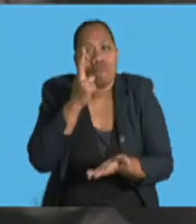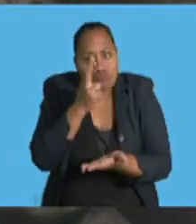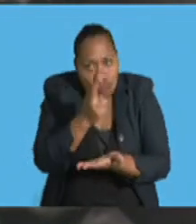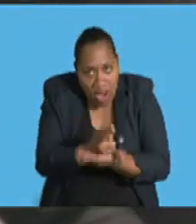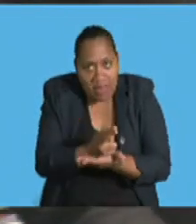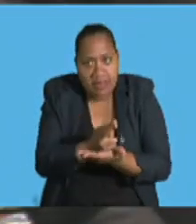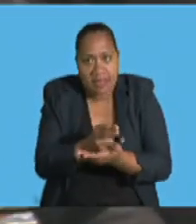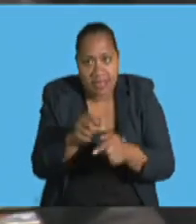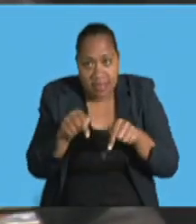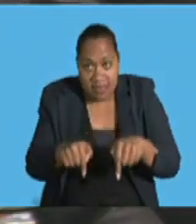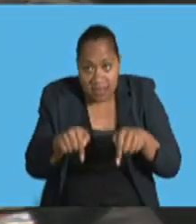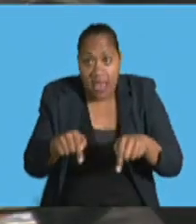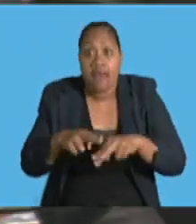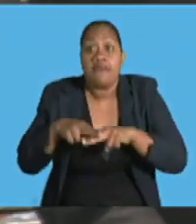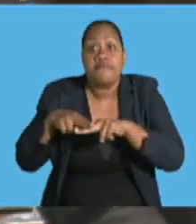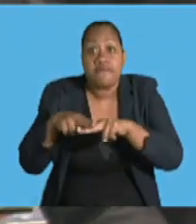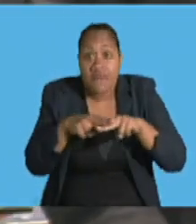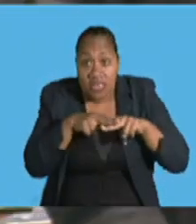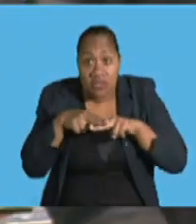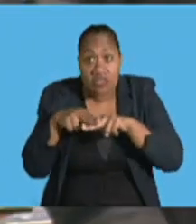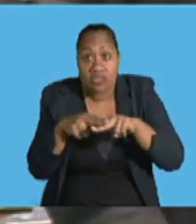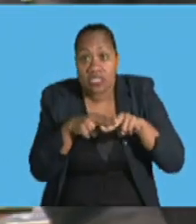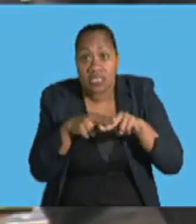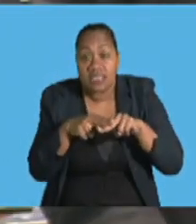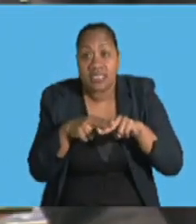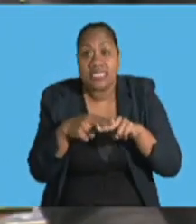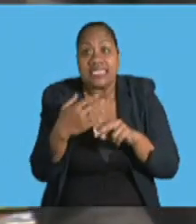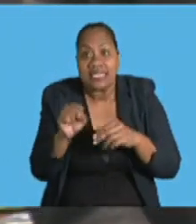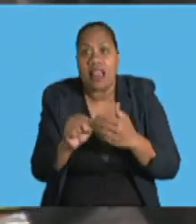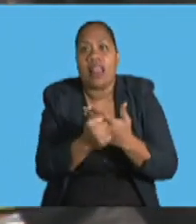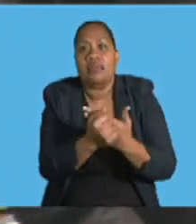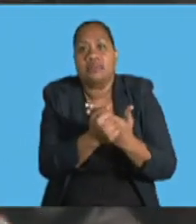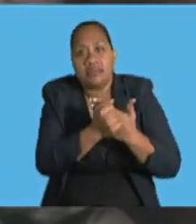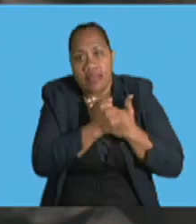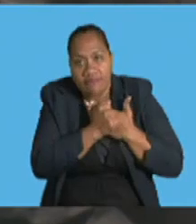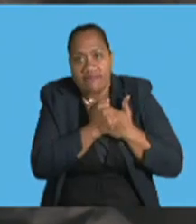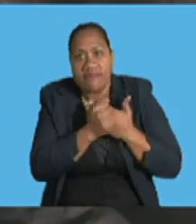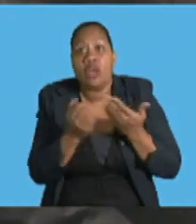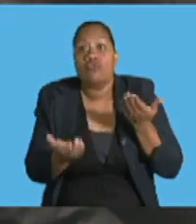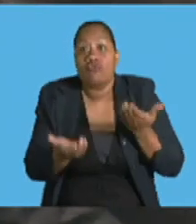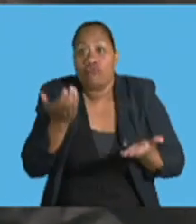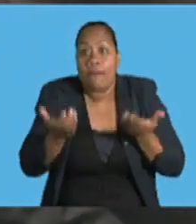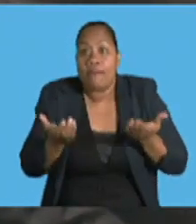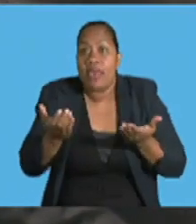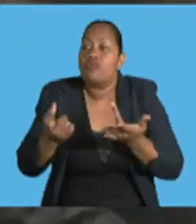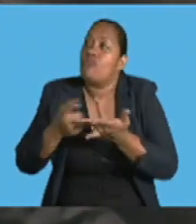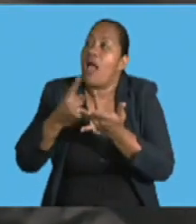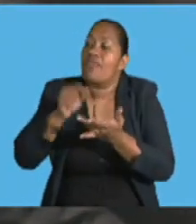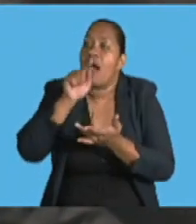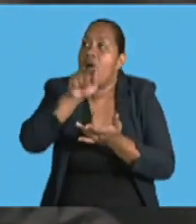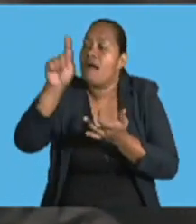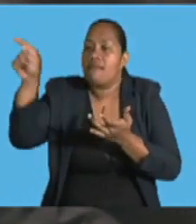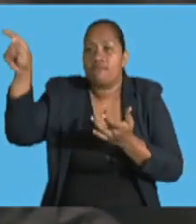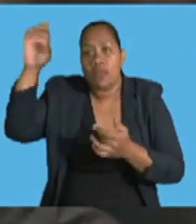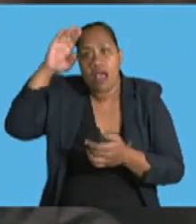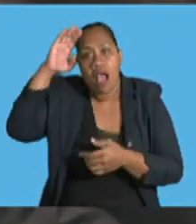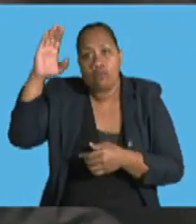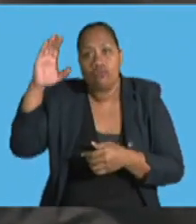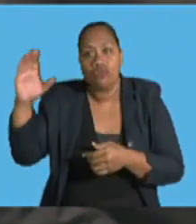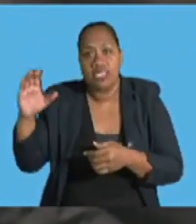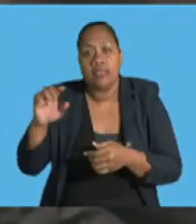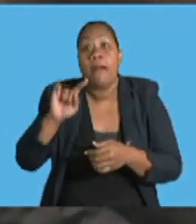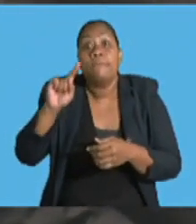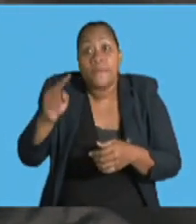on the ground is that Fiji is still safer in comparison to many other countries. But of course,